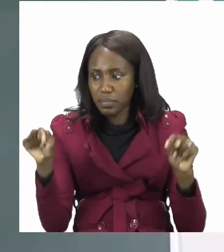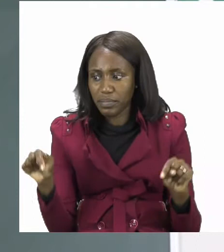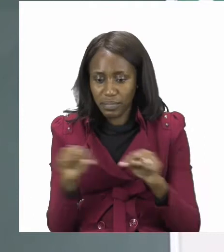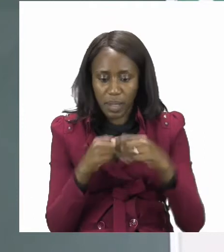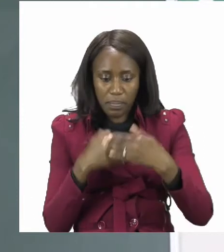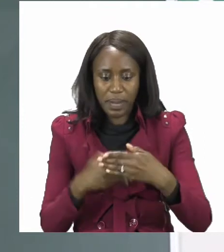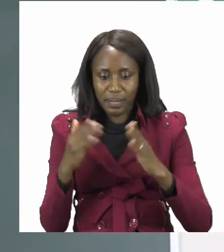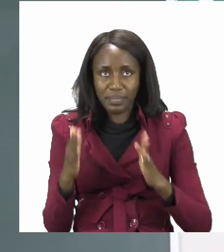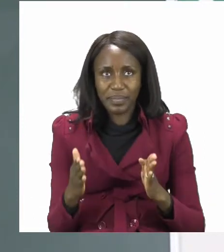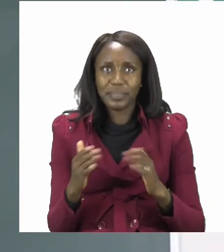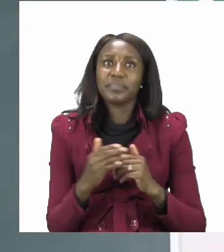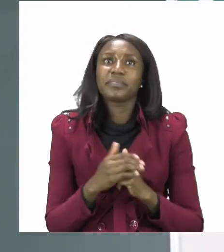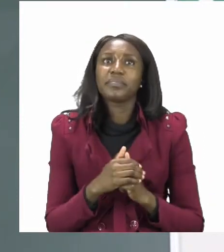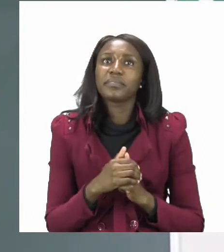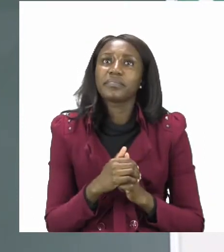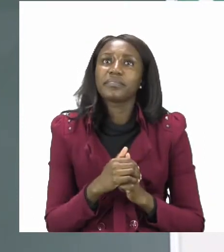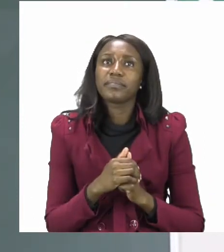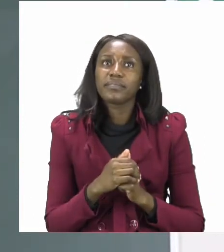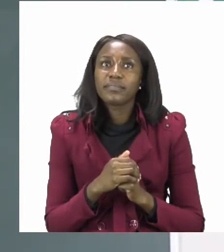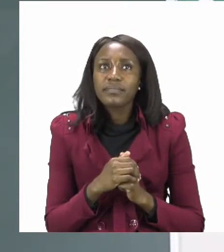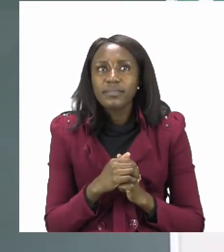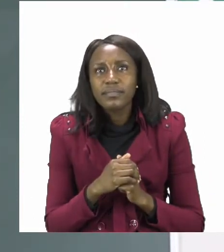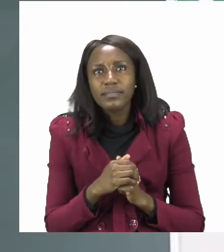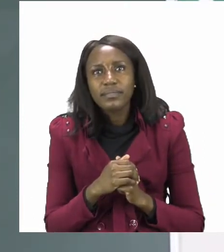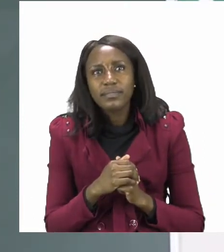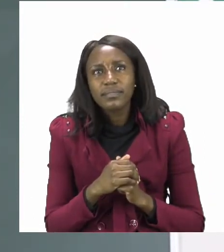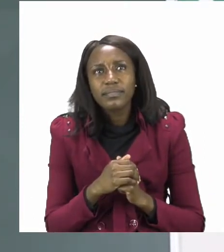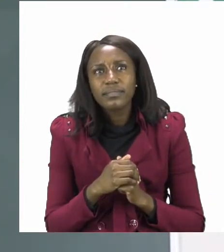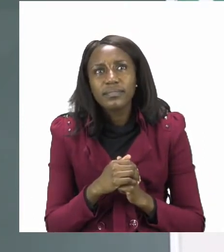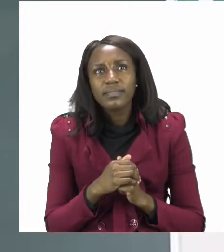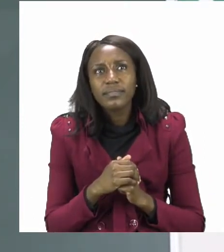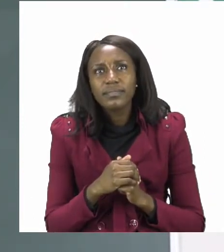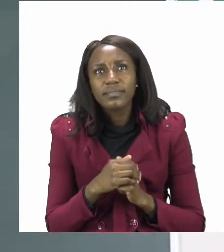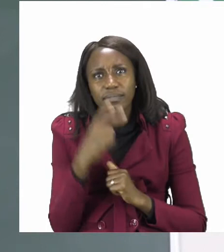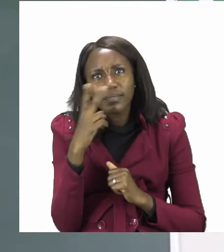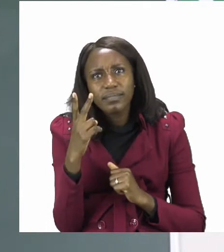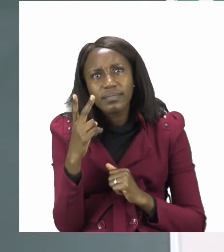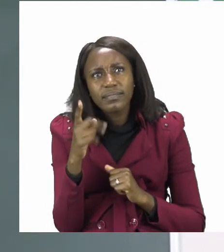is rectangular prism. Now it has the word already,